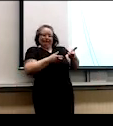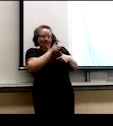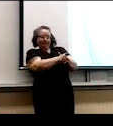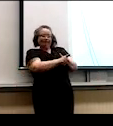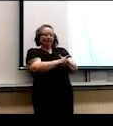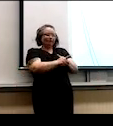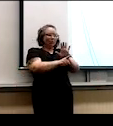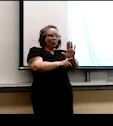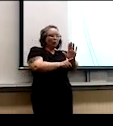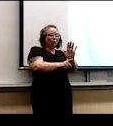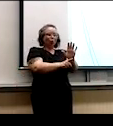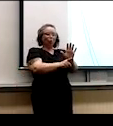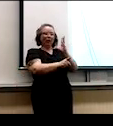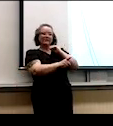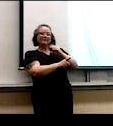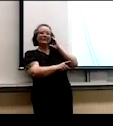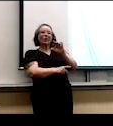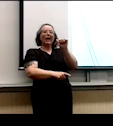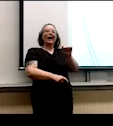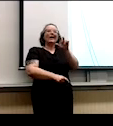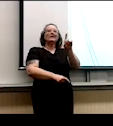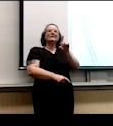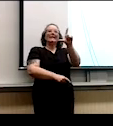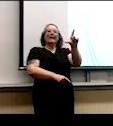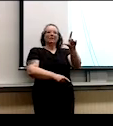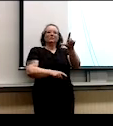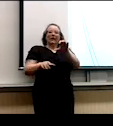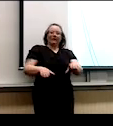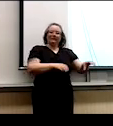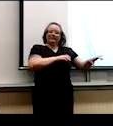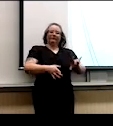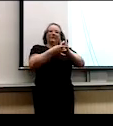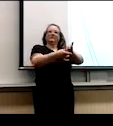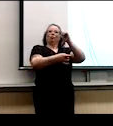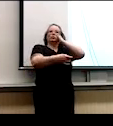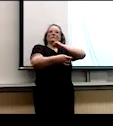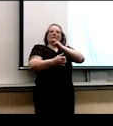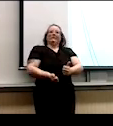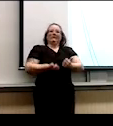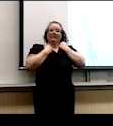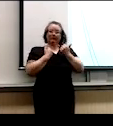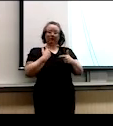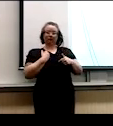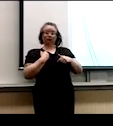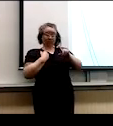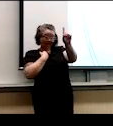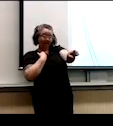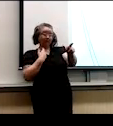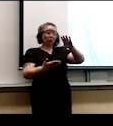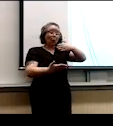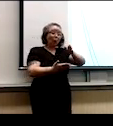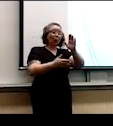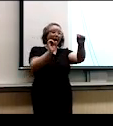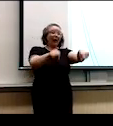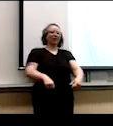And so people say, oh, I've never cooked. Okay, you can make a sandwich. Oh yeah, well, that's cooking. As opposed to another patient who's